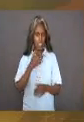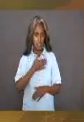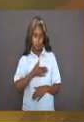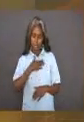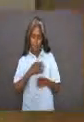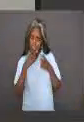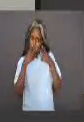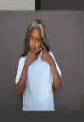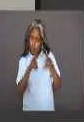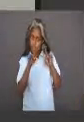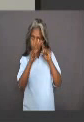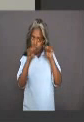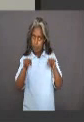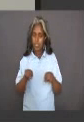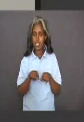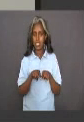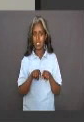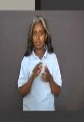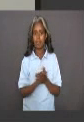Please look at the screen.